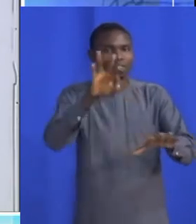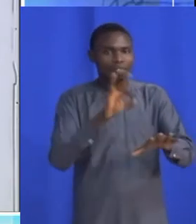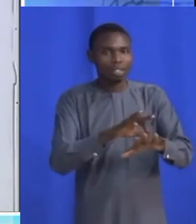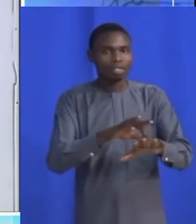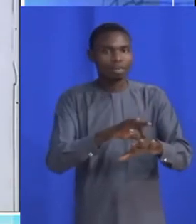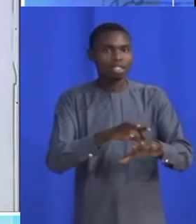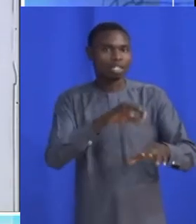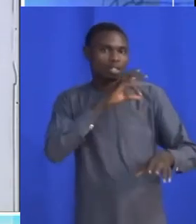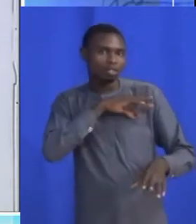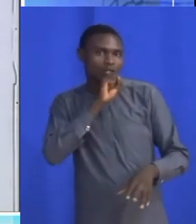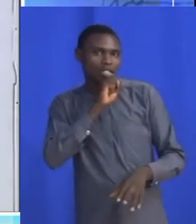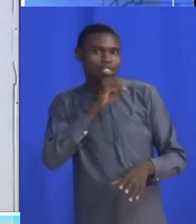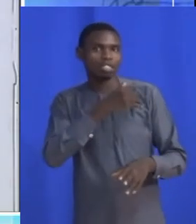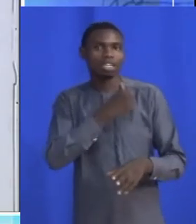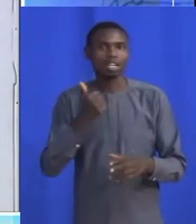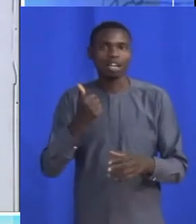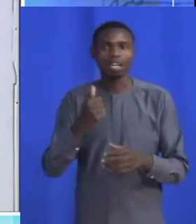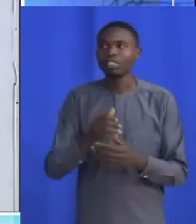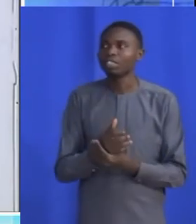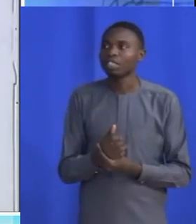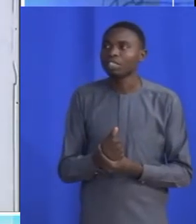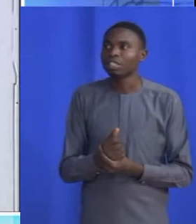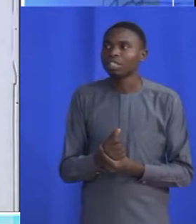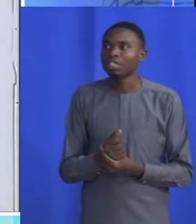Equality before the law.